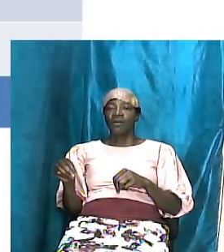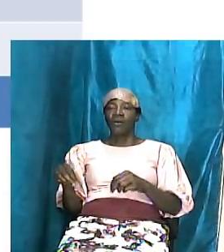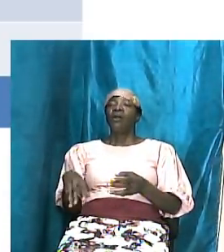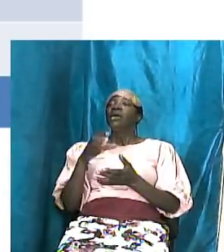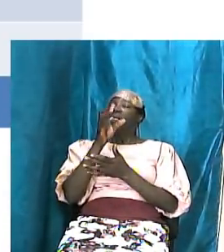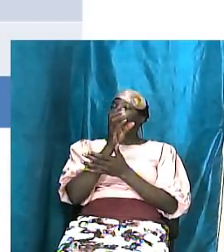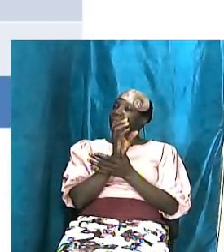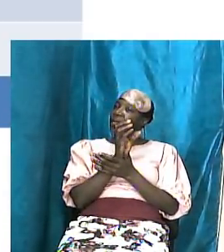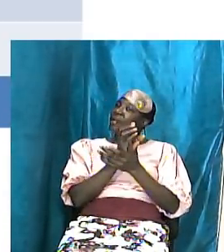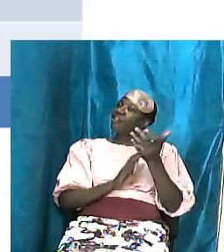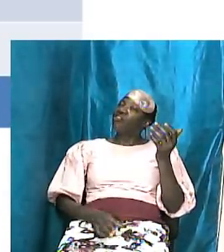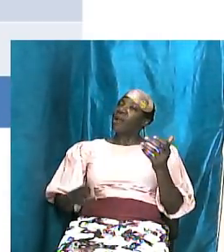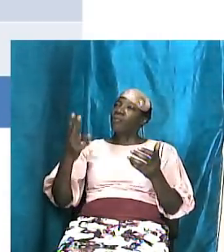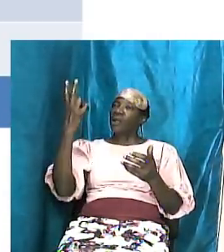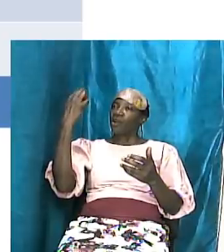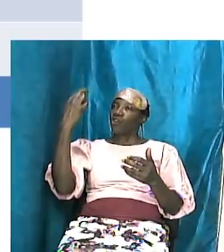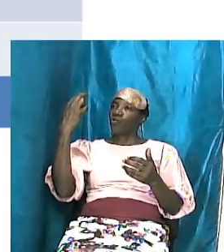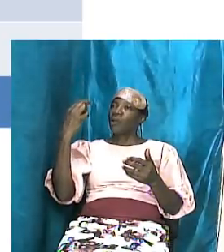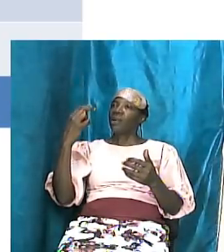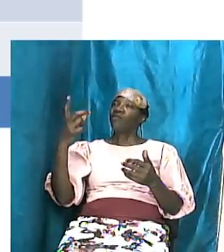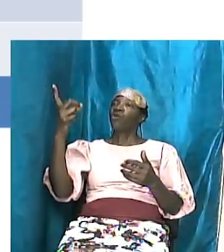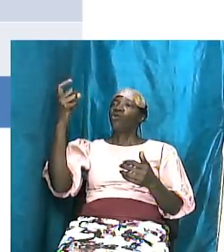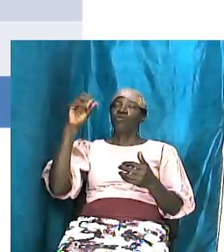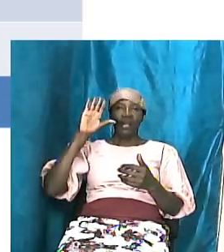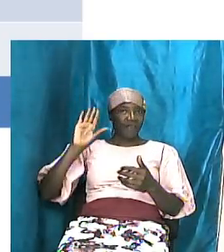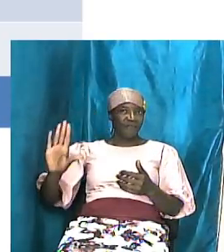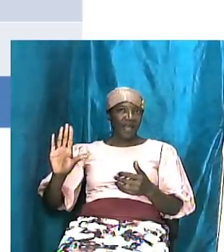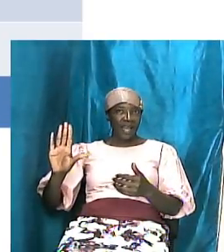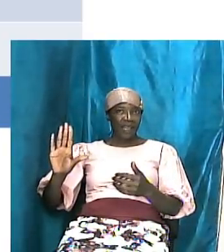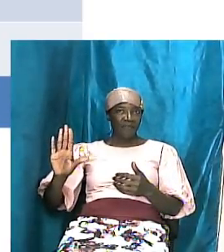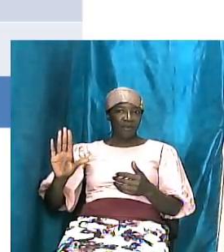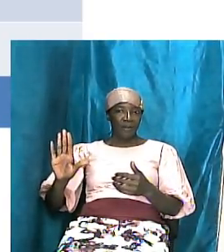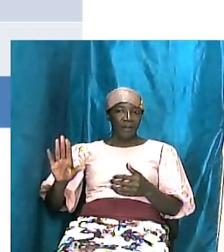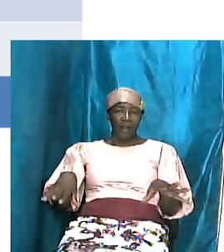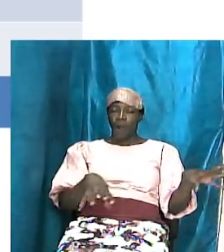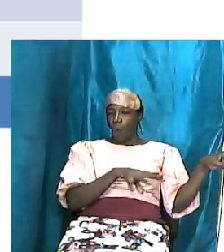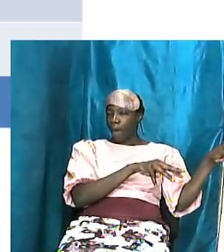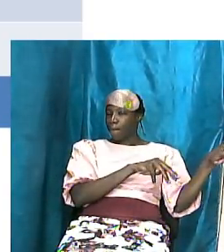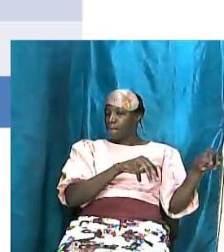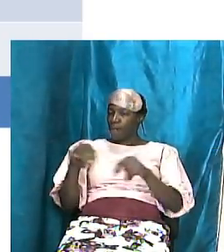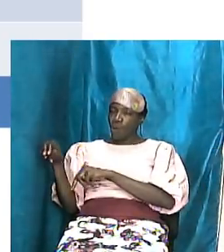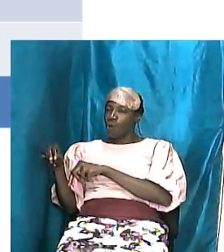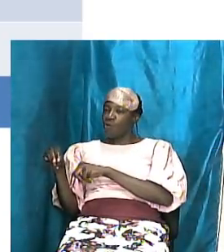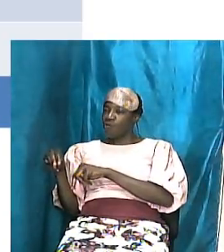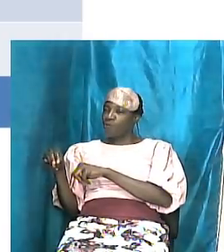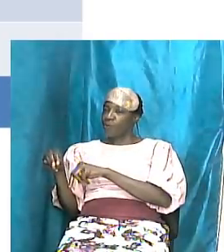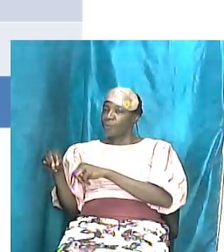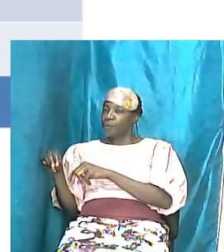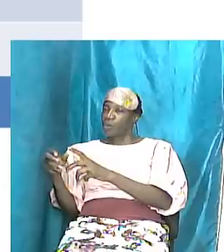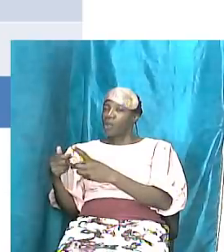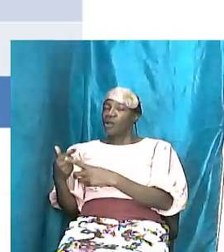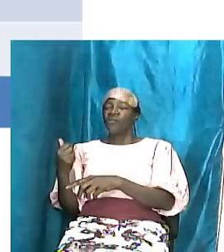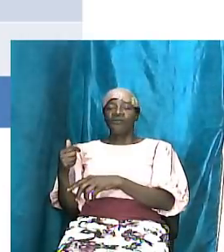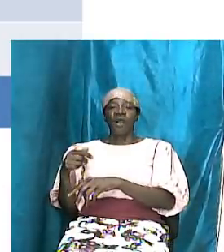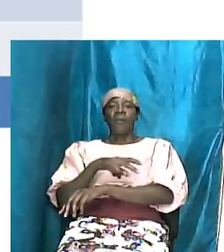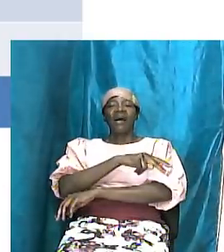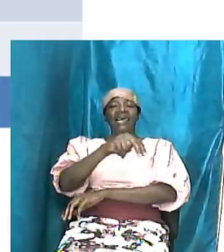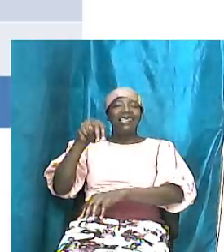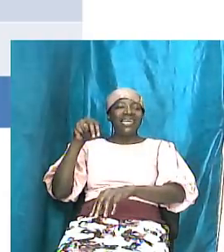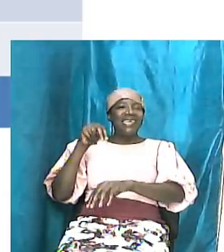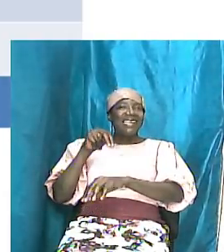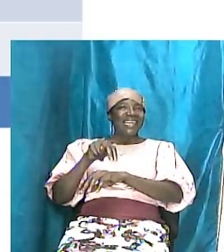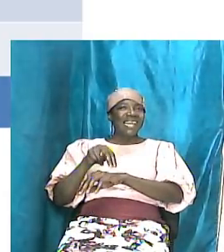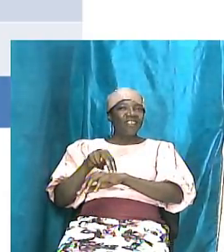into chapters 12 to 25. Now we shift from nationwide things, we shift from broad things, we shift